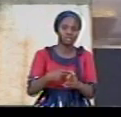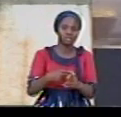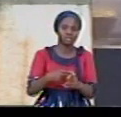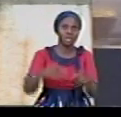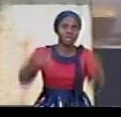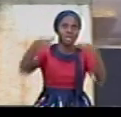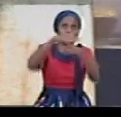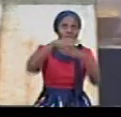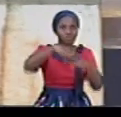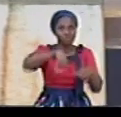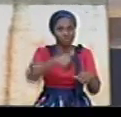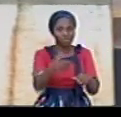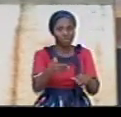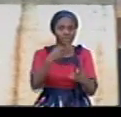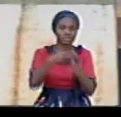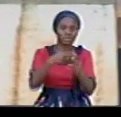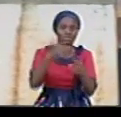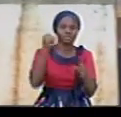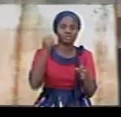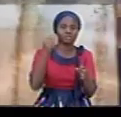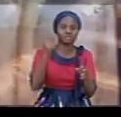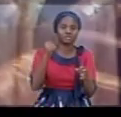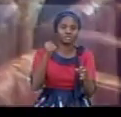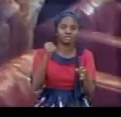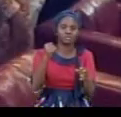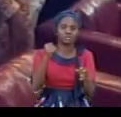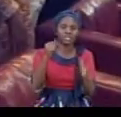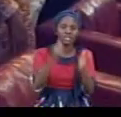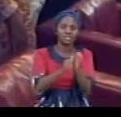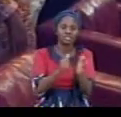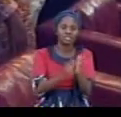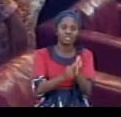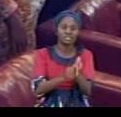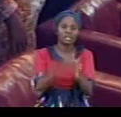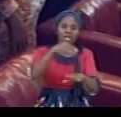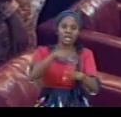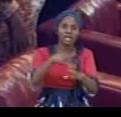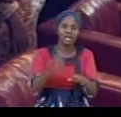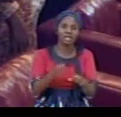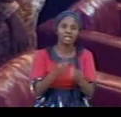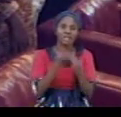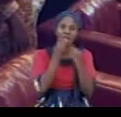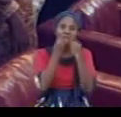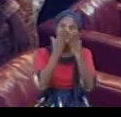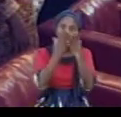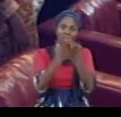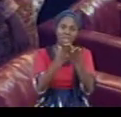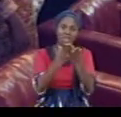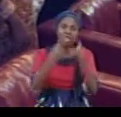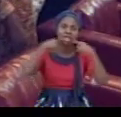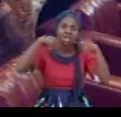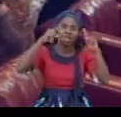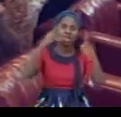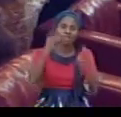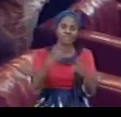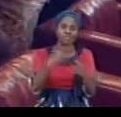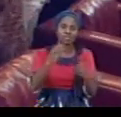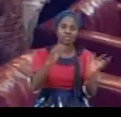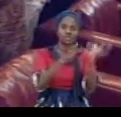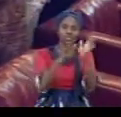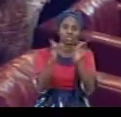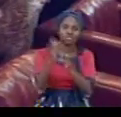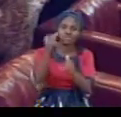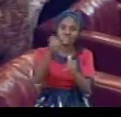above every name, that at the mention of the name of Jesus, every knee